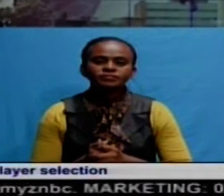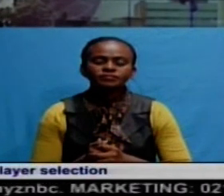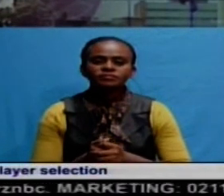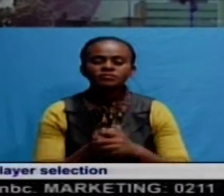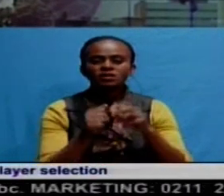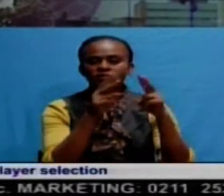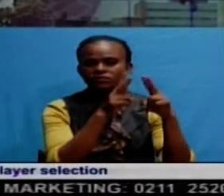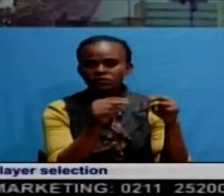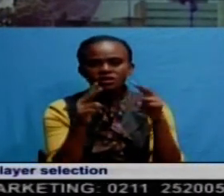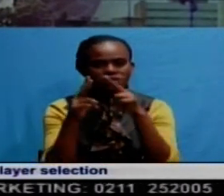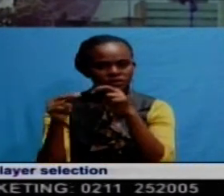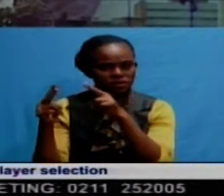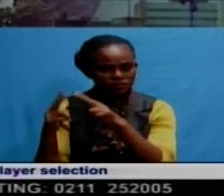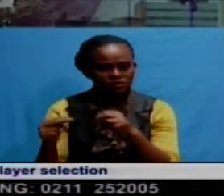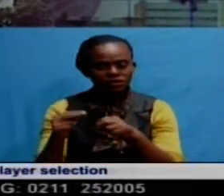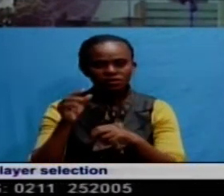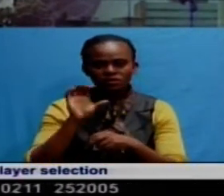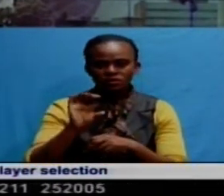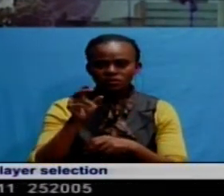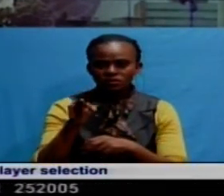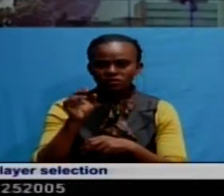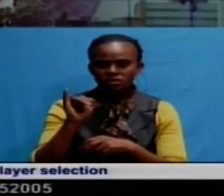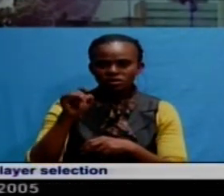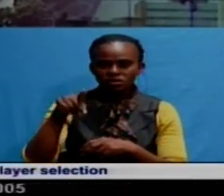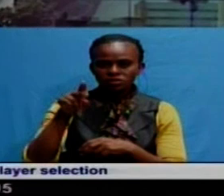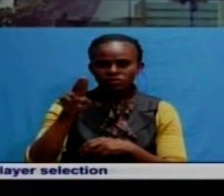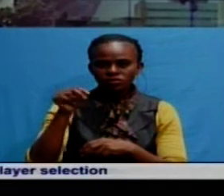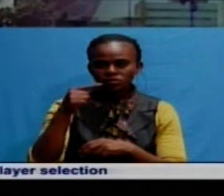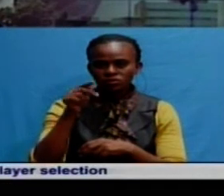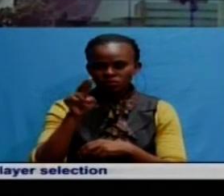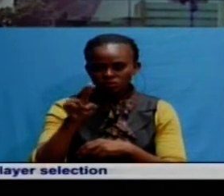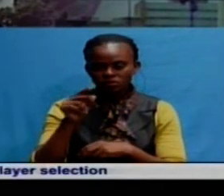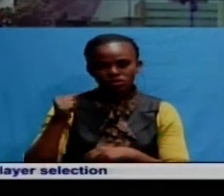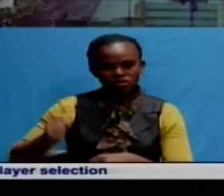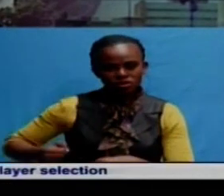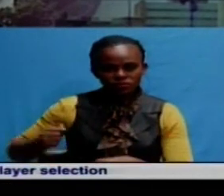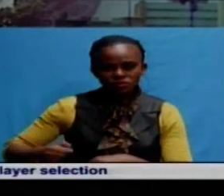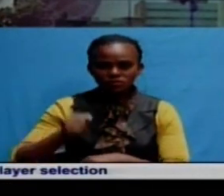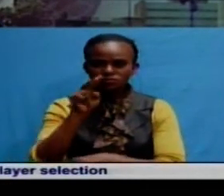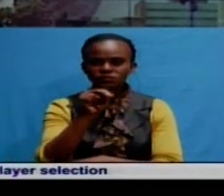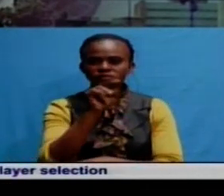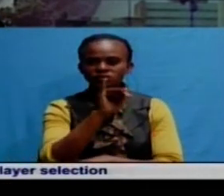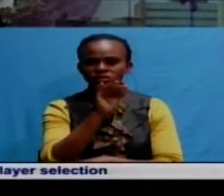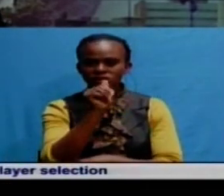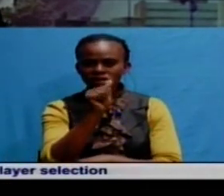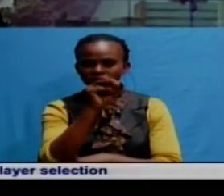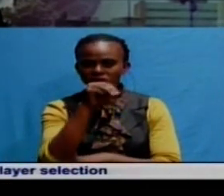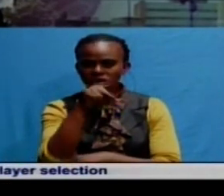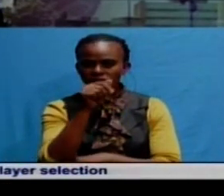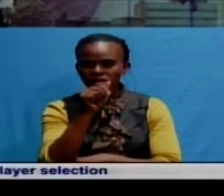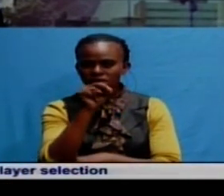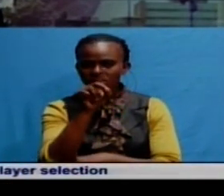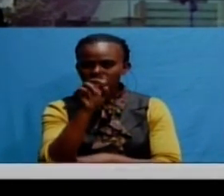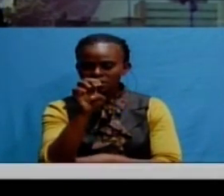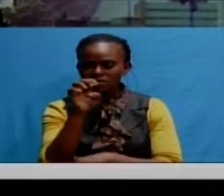Villagers and pupils in Chipungu area in Chief Nyampande have commended the PF government for